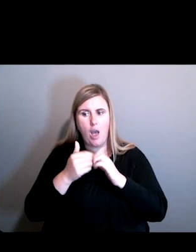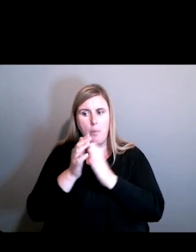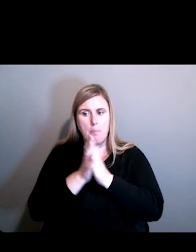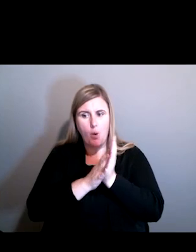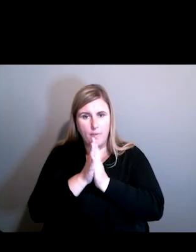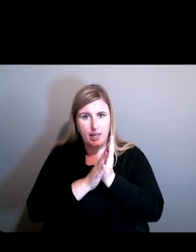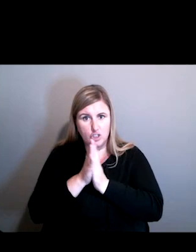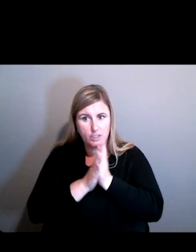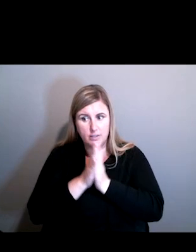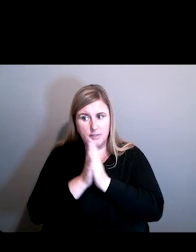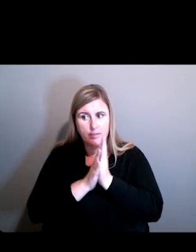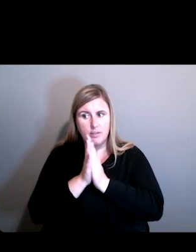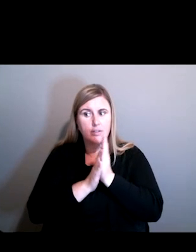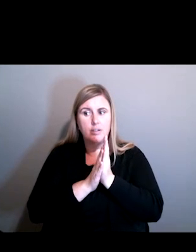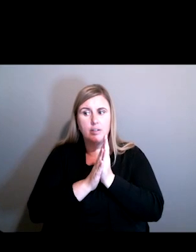how motivation